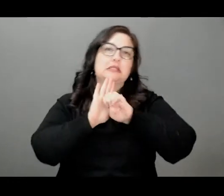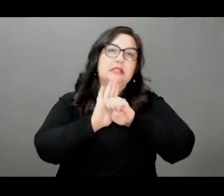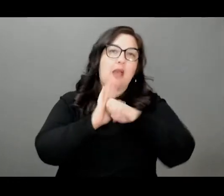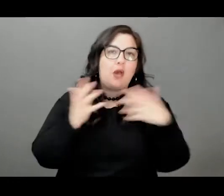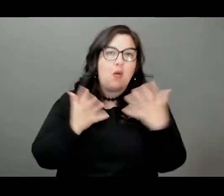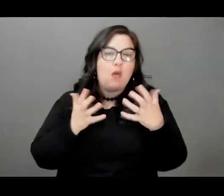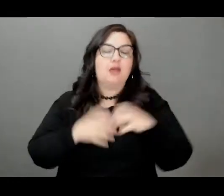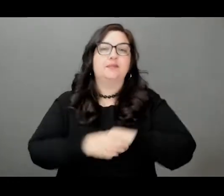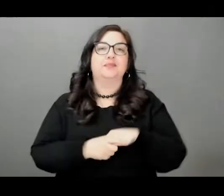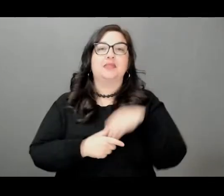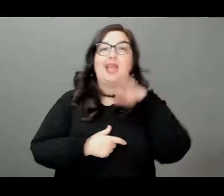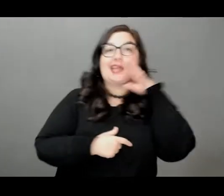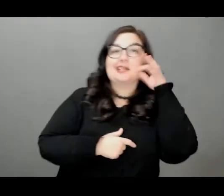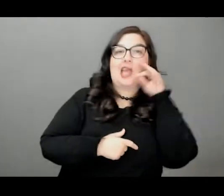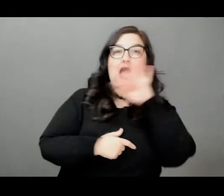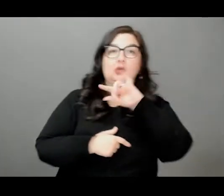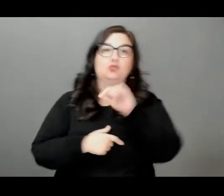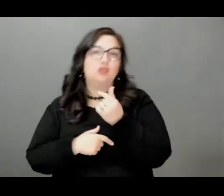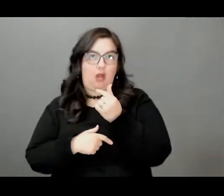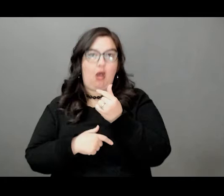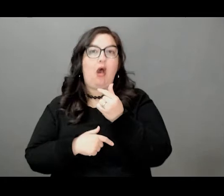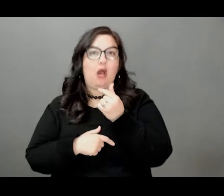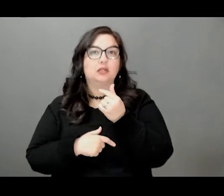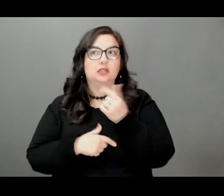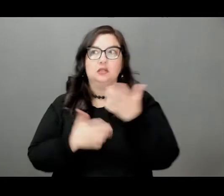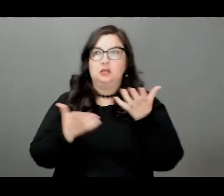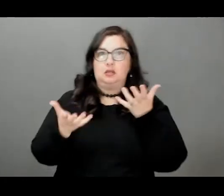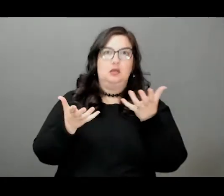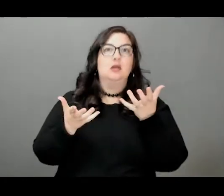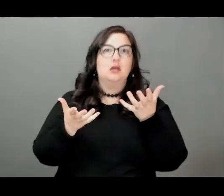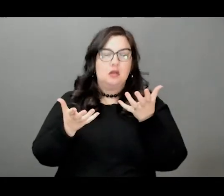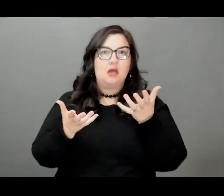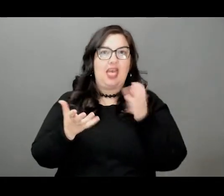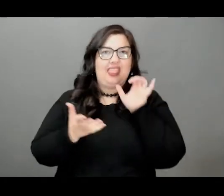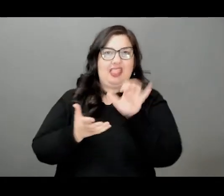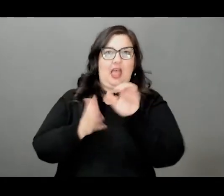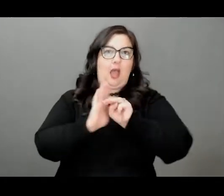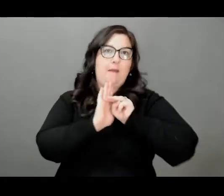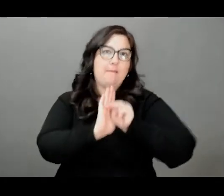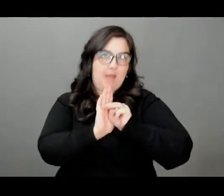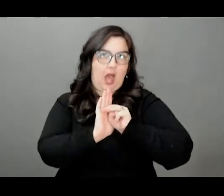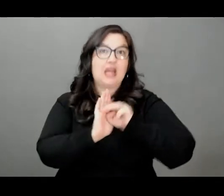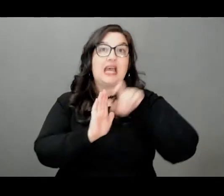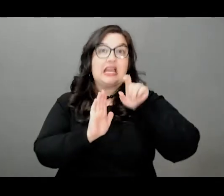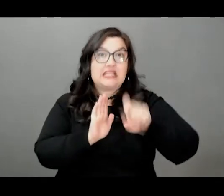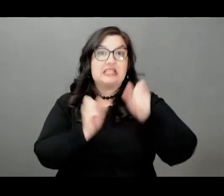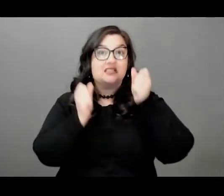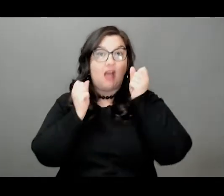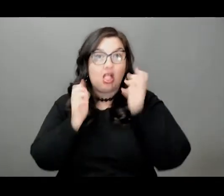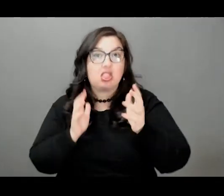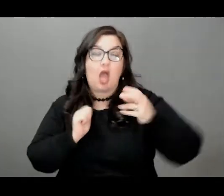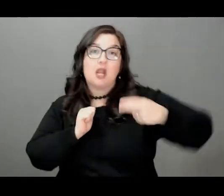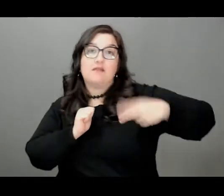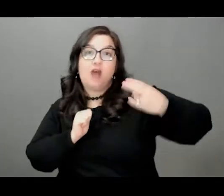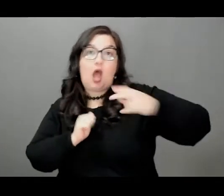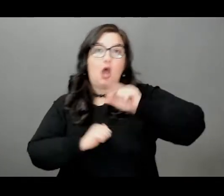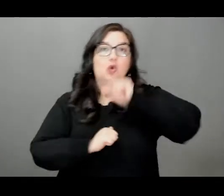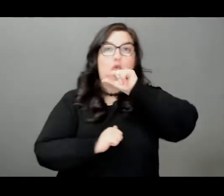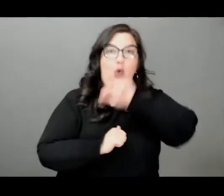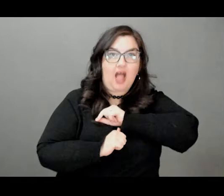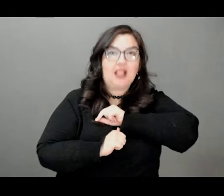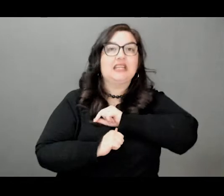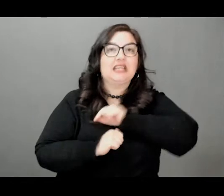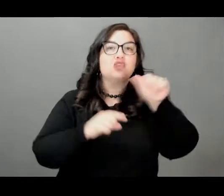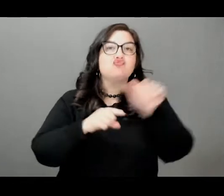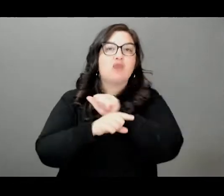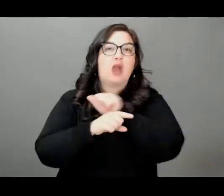is like a cat or a dog, right? If you want to have a model which can identify on the future data set that hey, it's a cat or a dog, then that